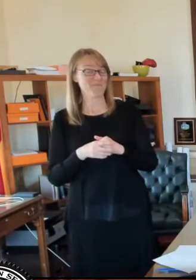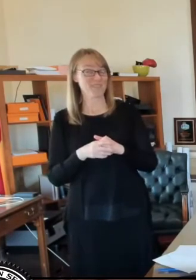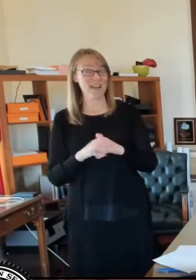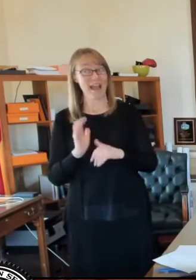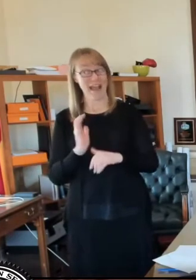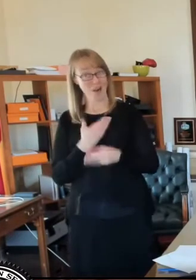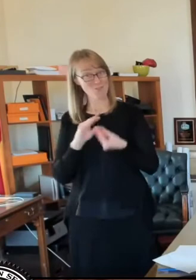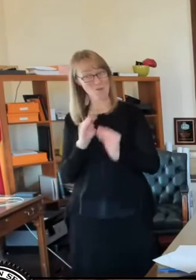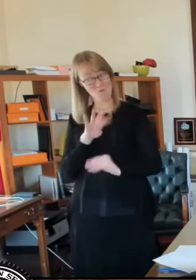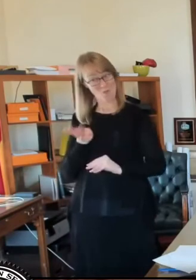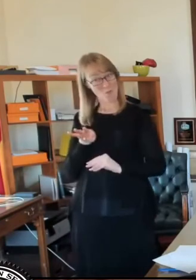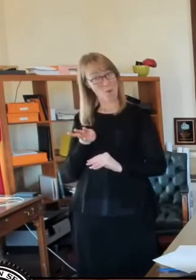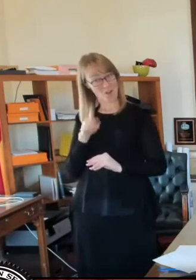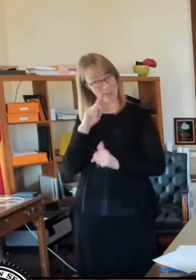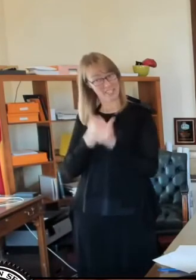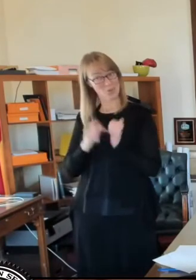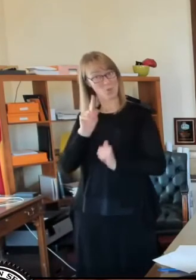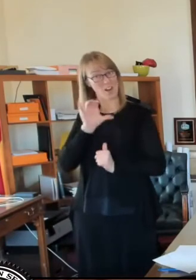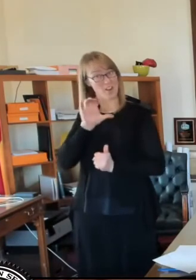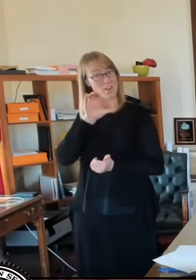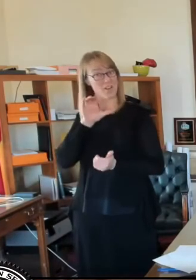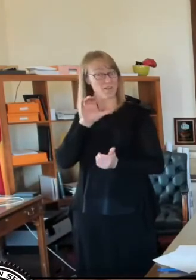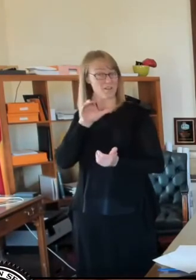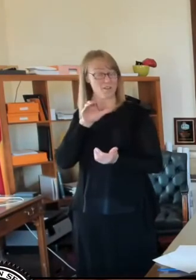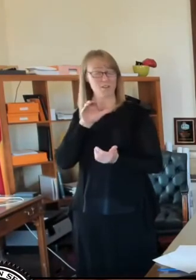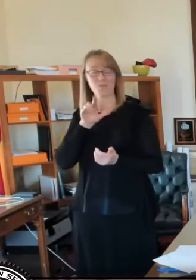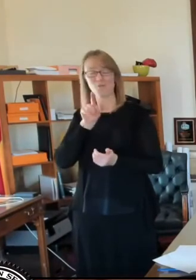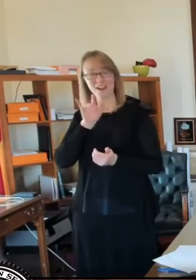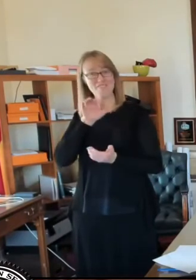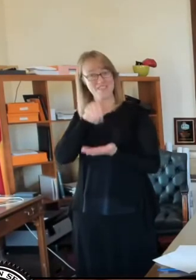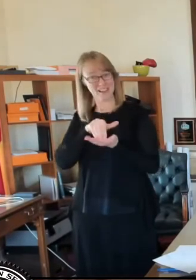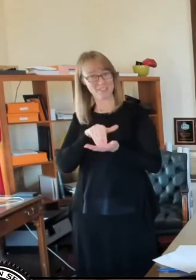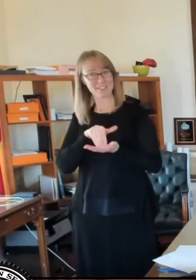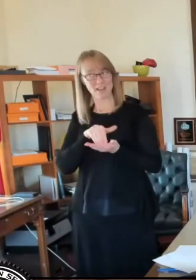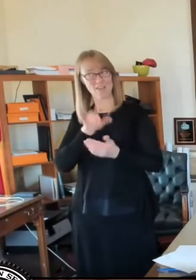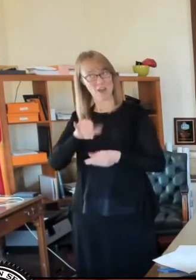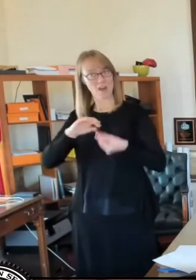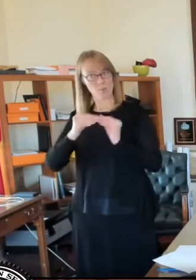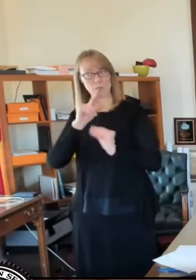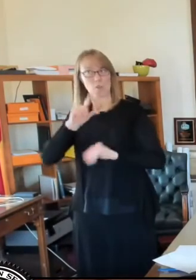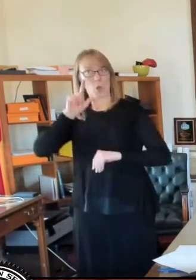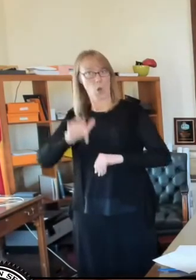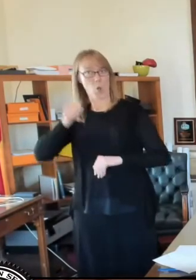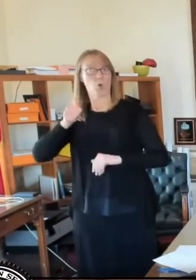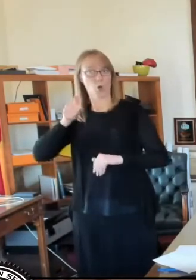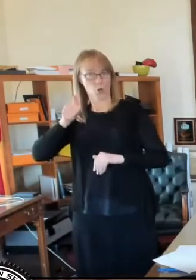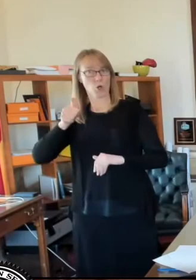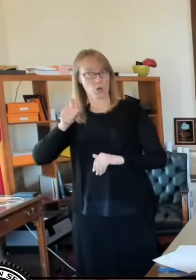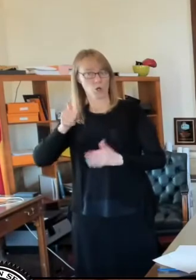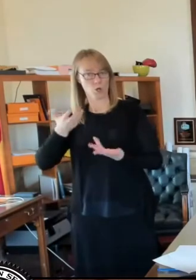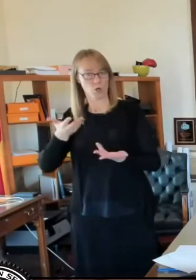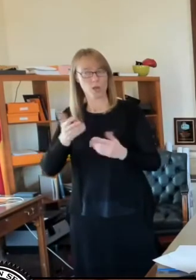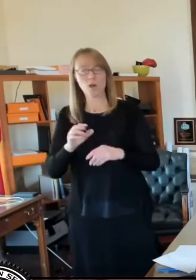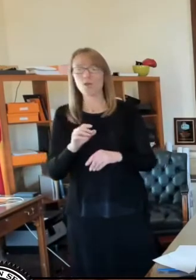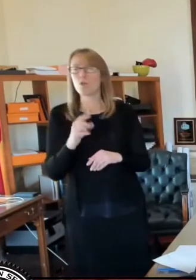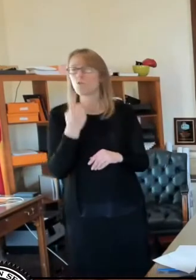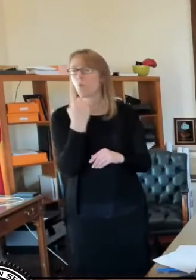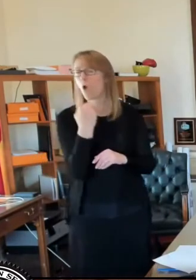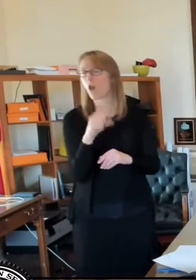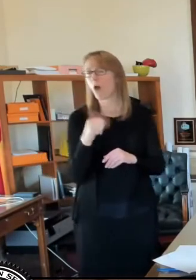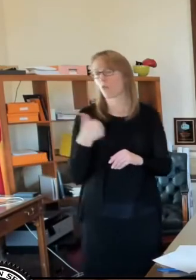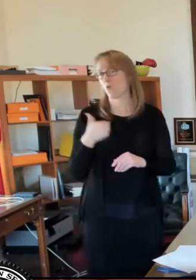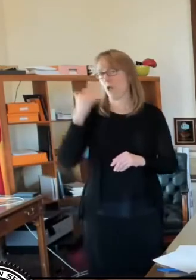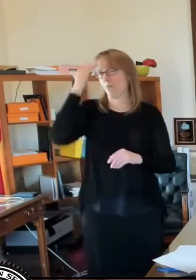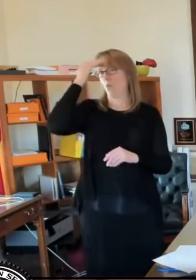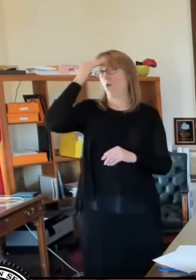per 100,000 people per day is considerably lower. The only other that I know of, I should